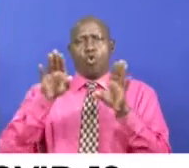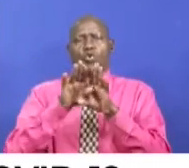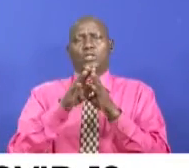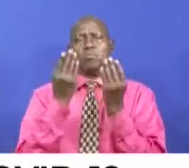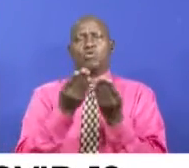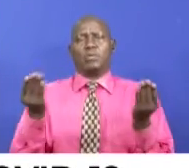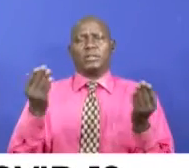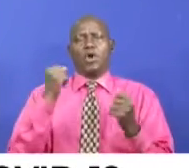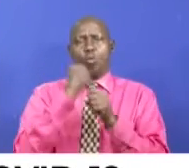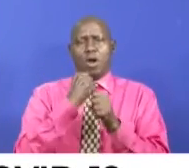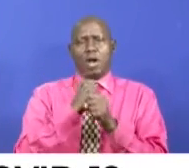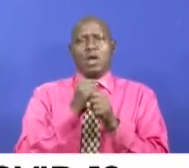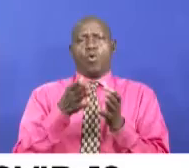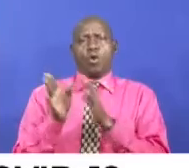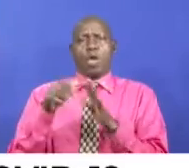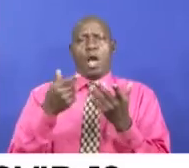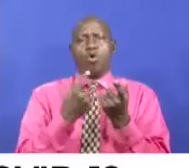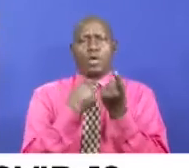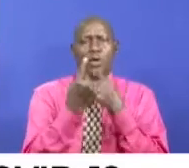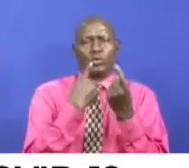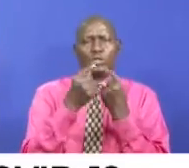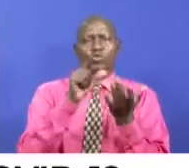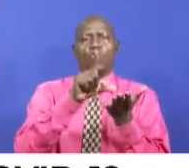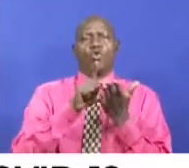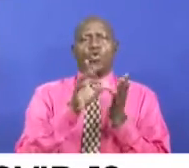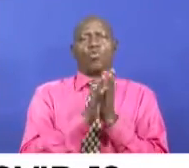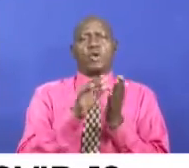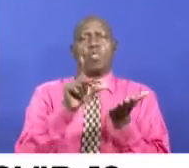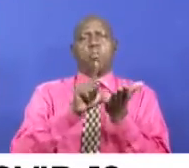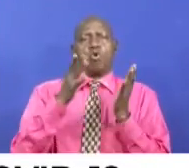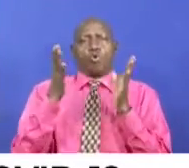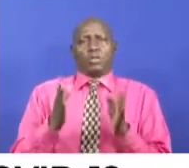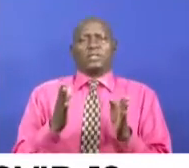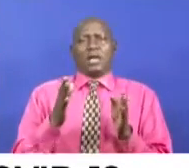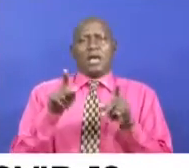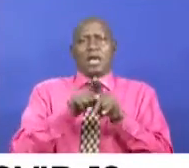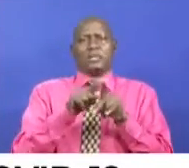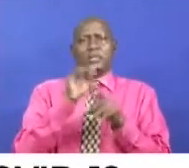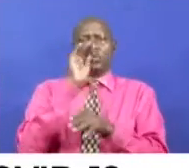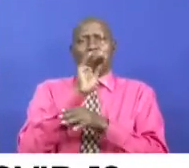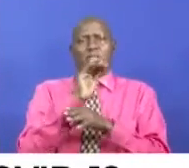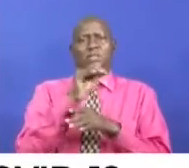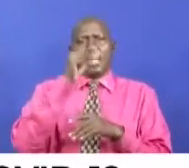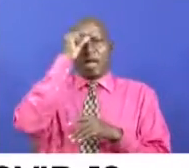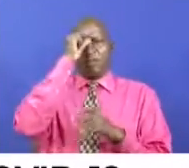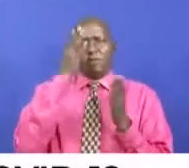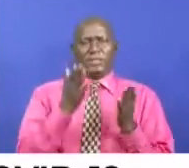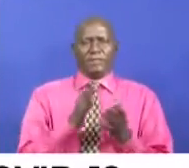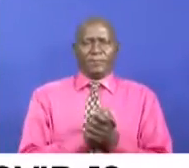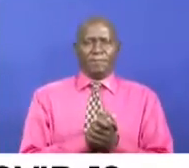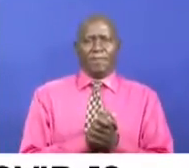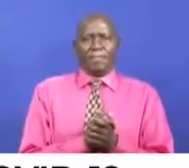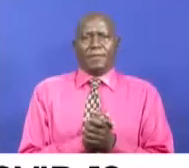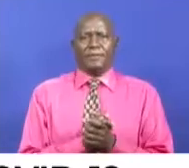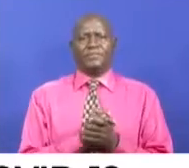framework to renegotiate loans with borrowers as requested by government. He has also called on farmers to take advantage